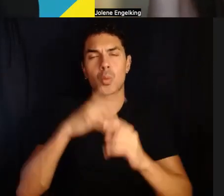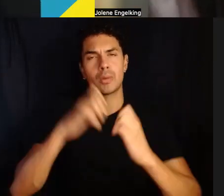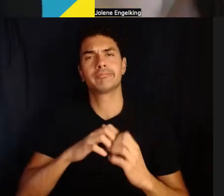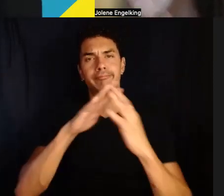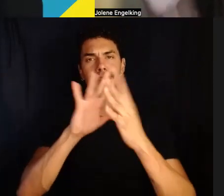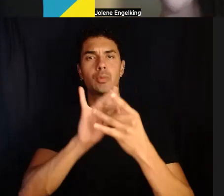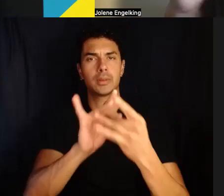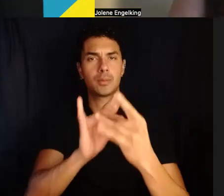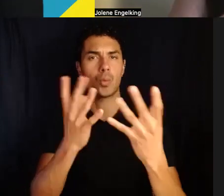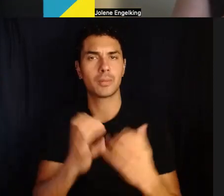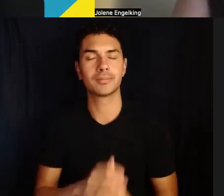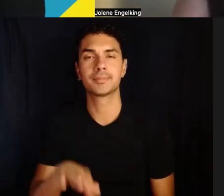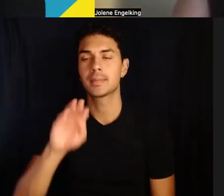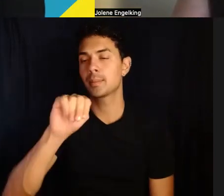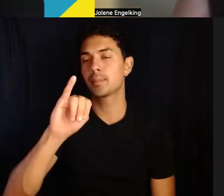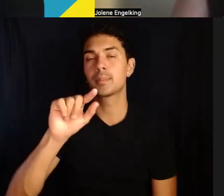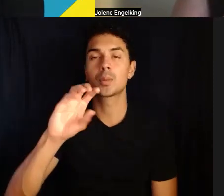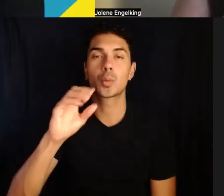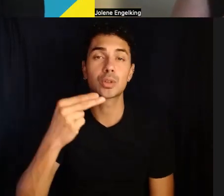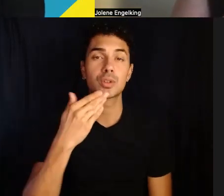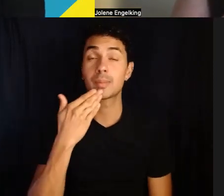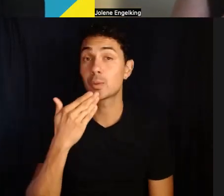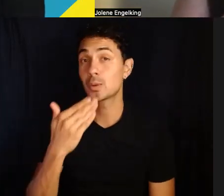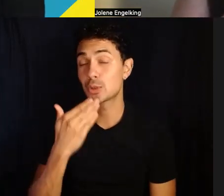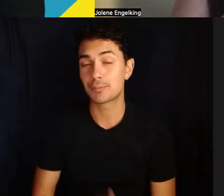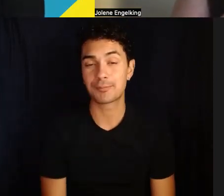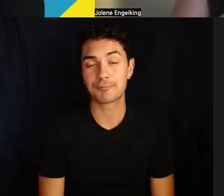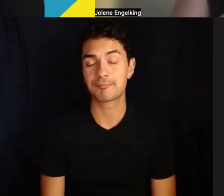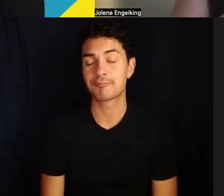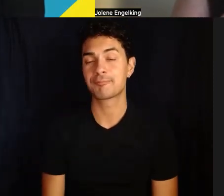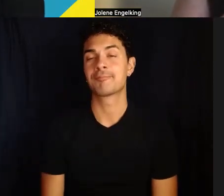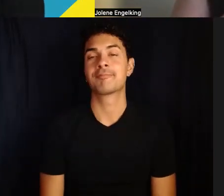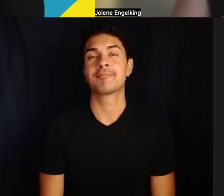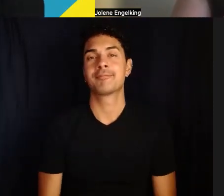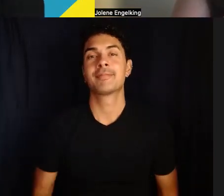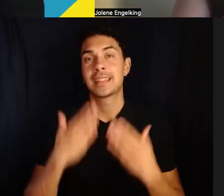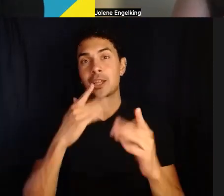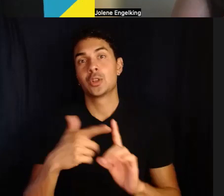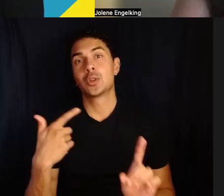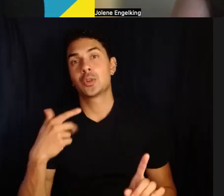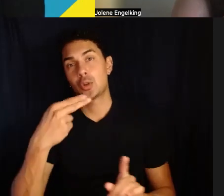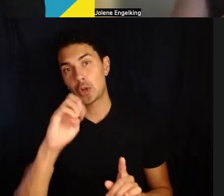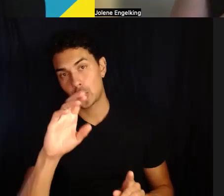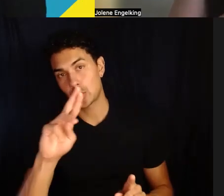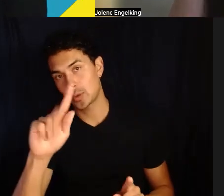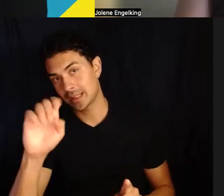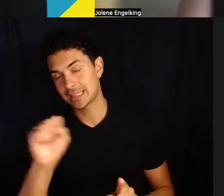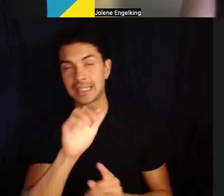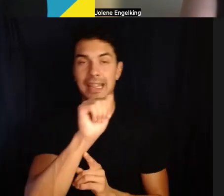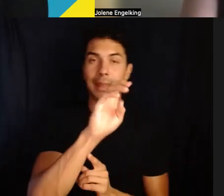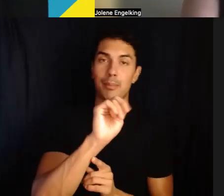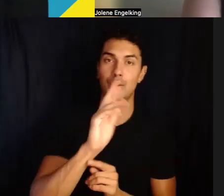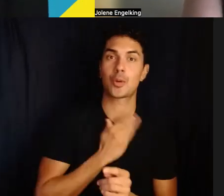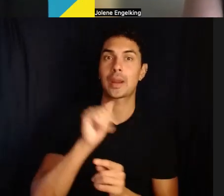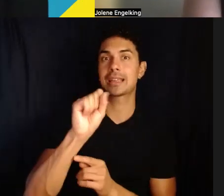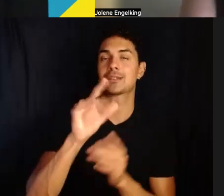just miigwech for being with us today. And thank you to Hercules and Amber, our interpreters. And thank you